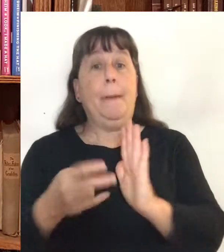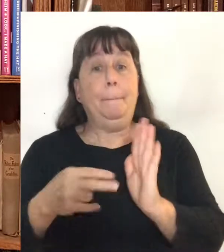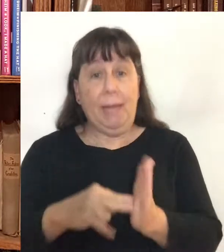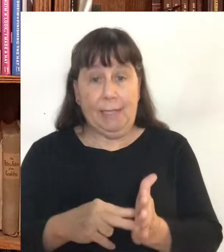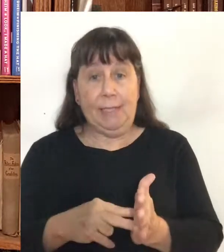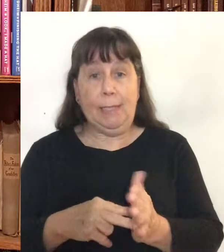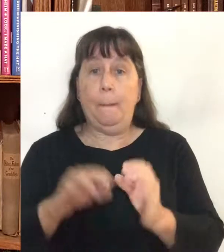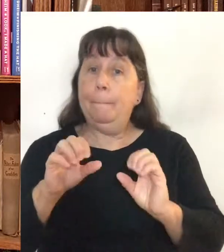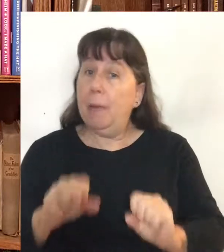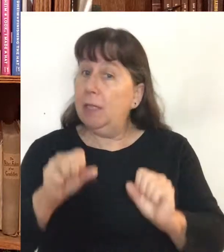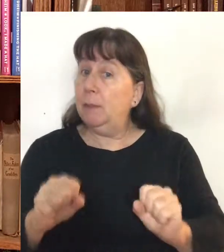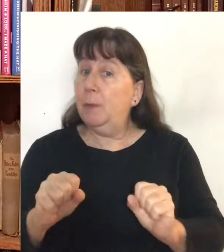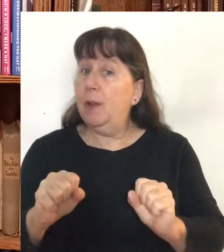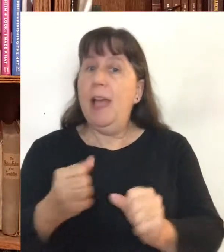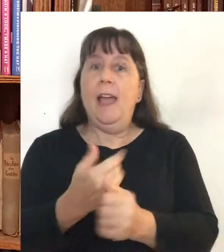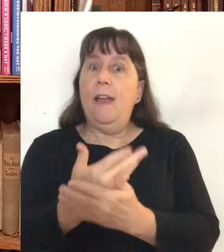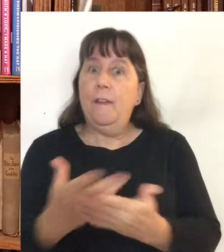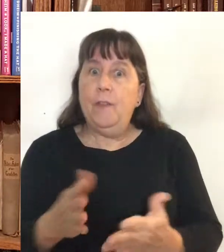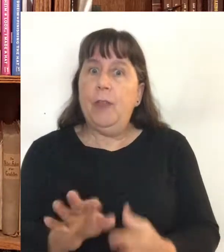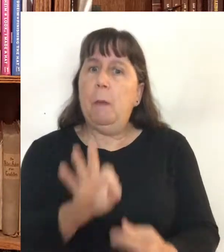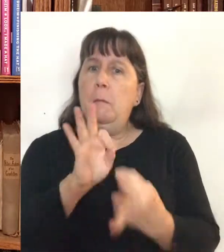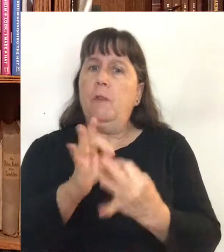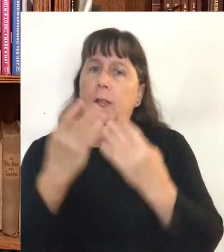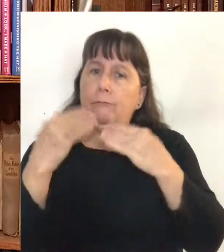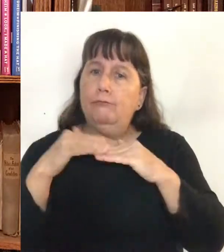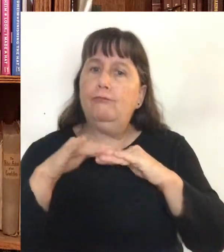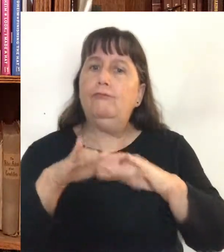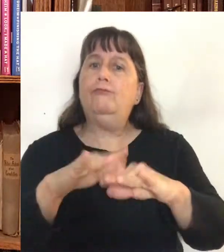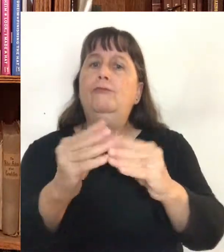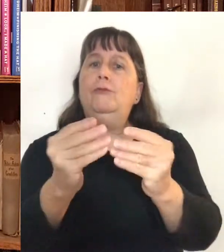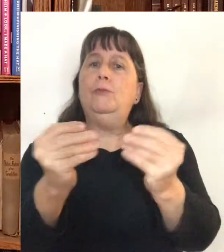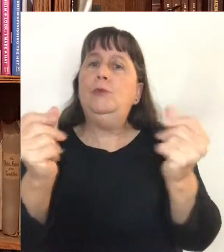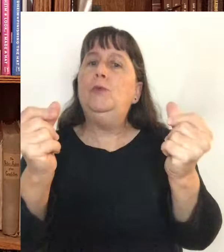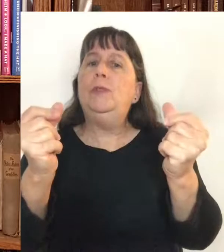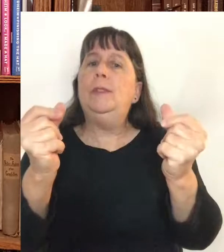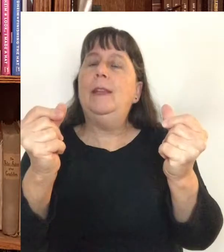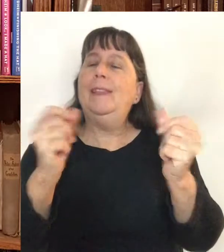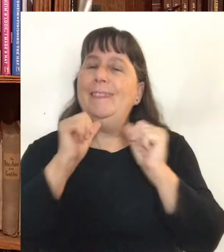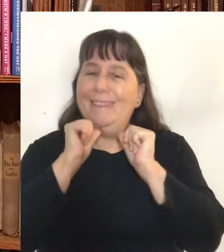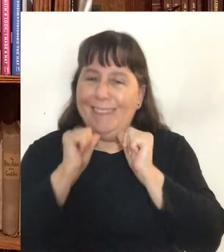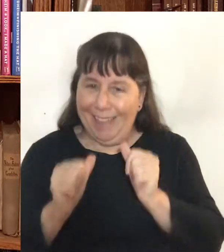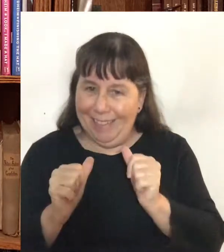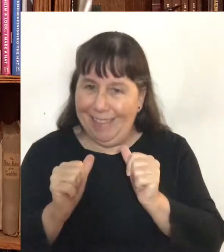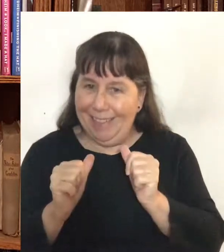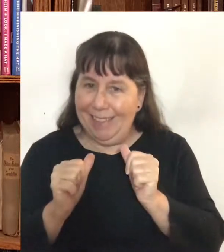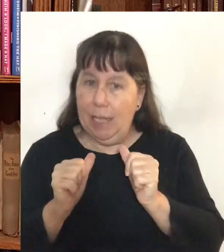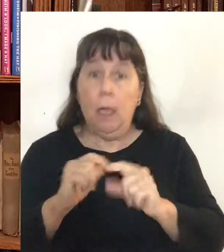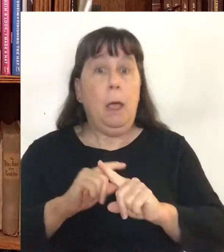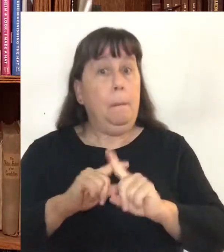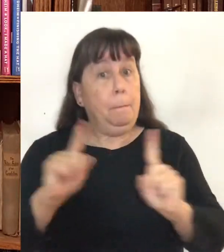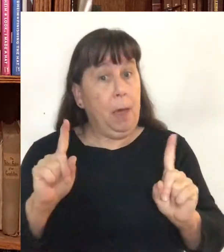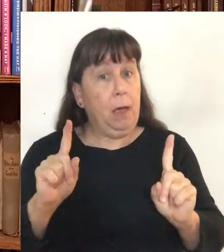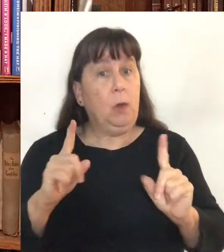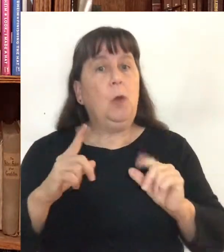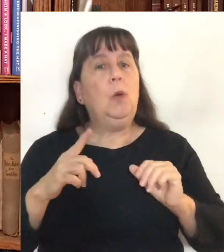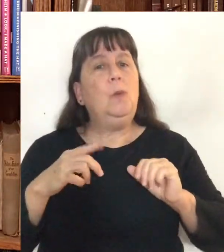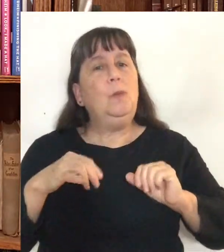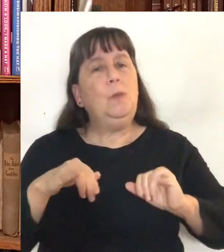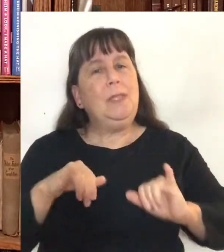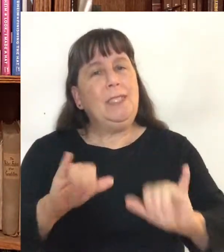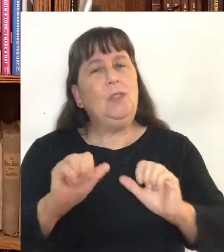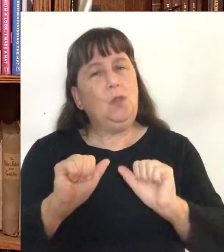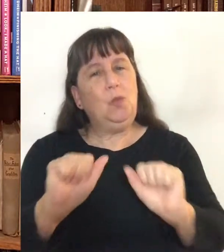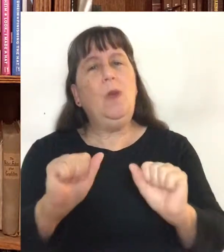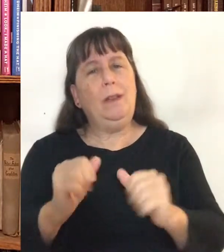That means it's possible that things won't go perfectly well, but we'll still try to muddle forward